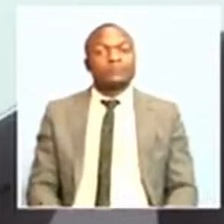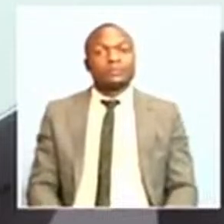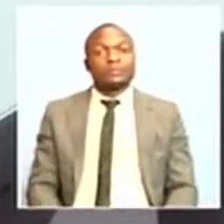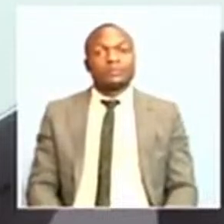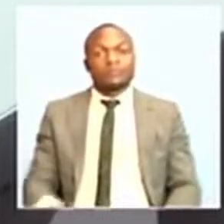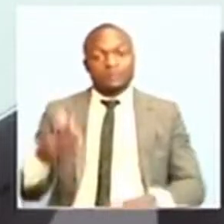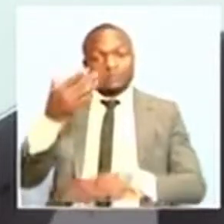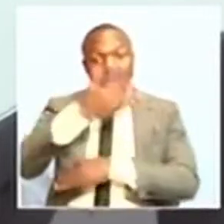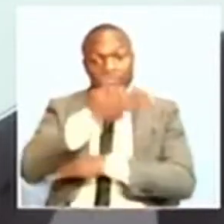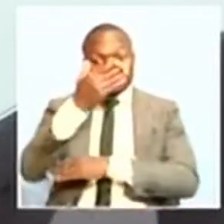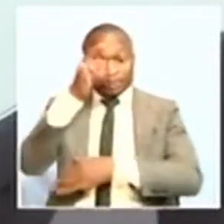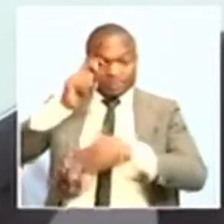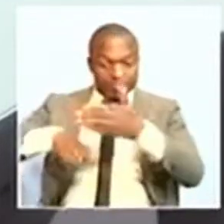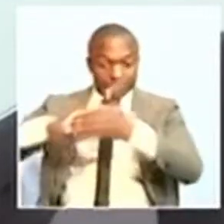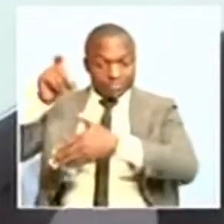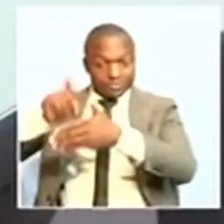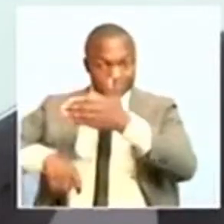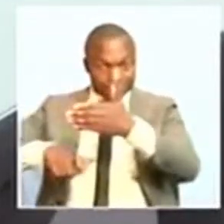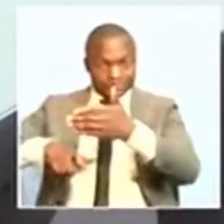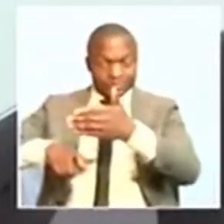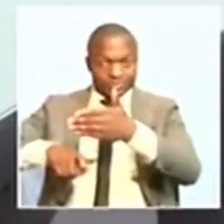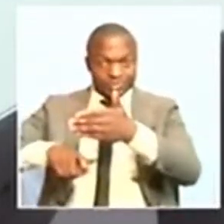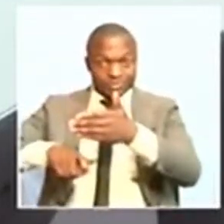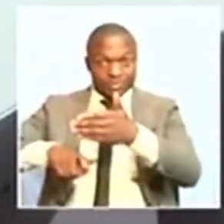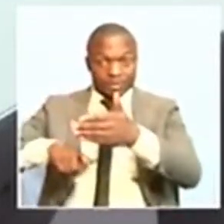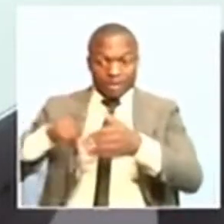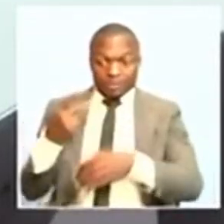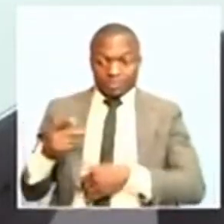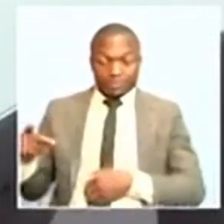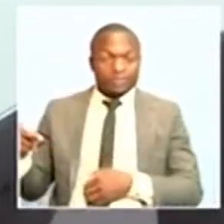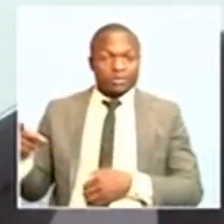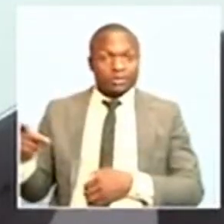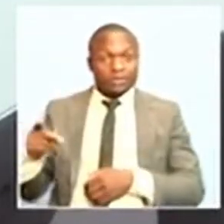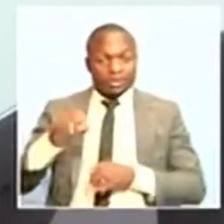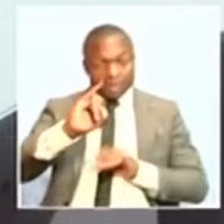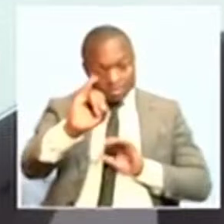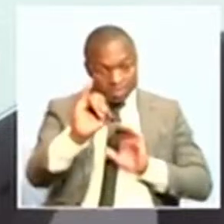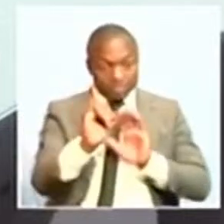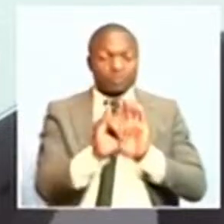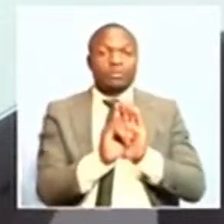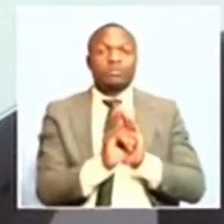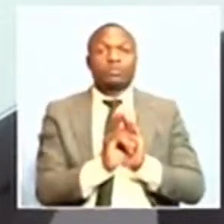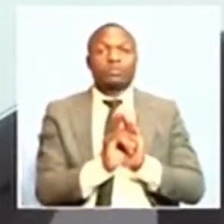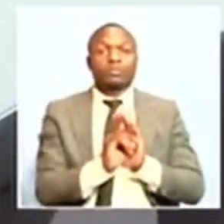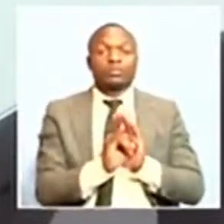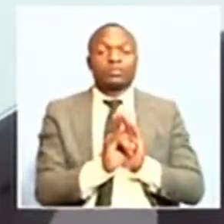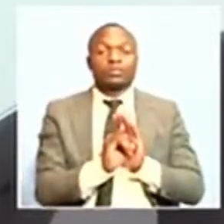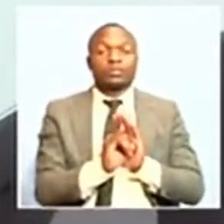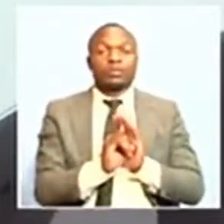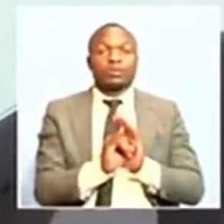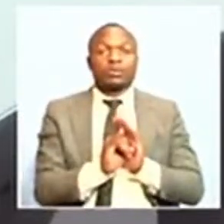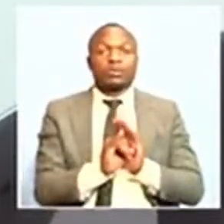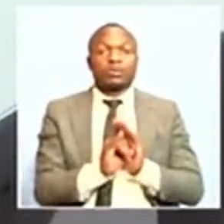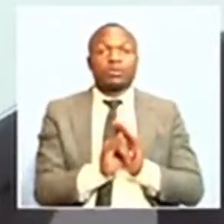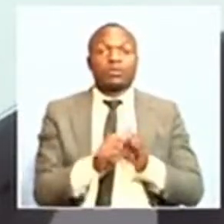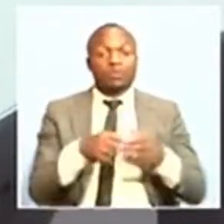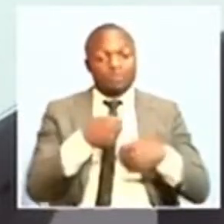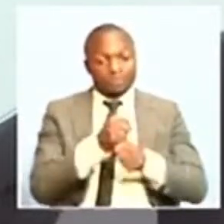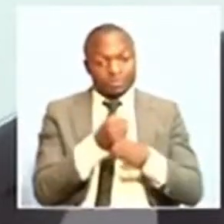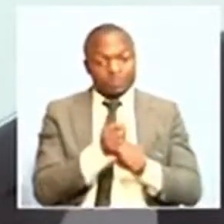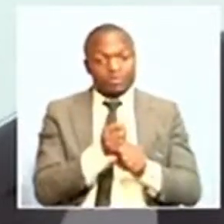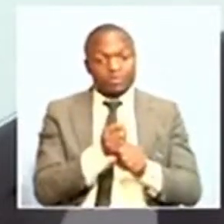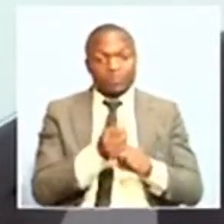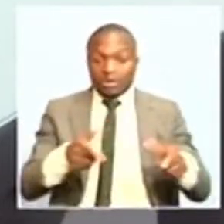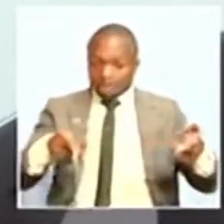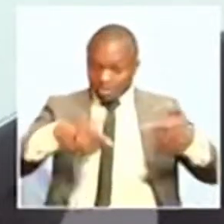excise duty is a tax that is levied on products that are imported or domestically produced, and it is imposed